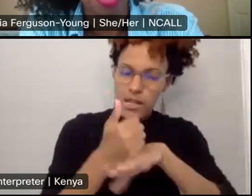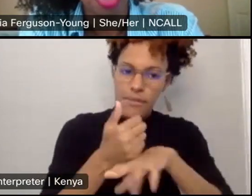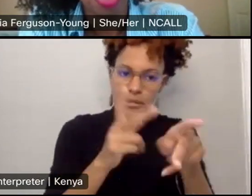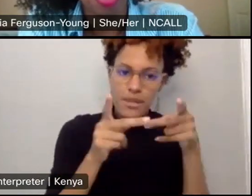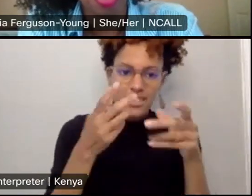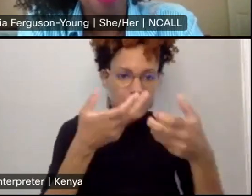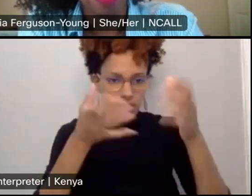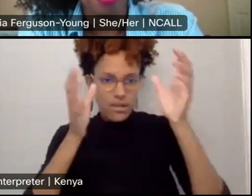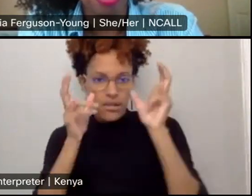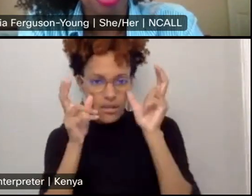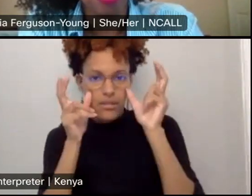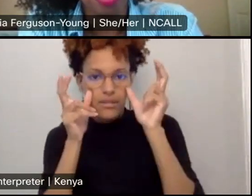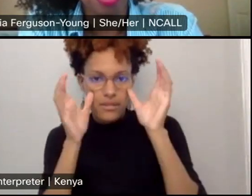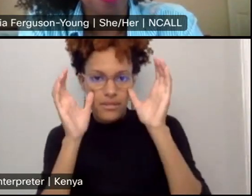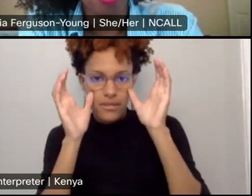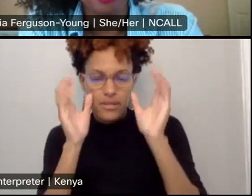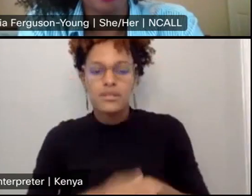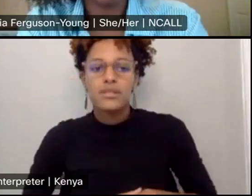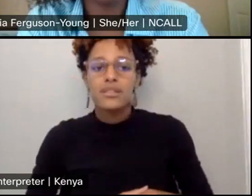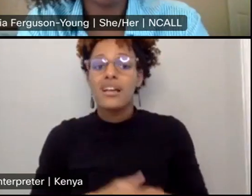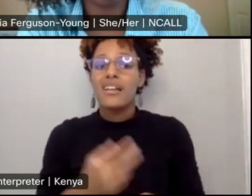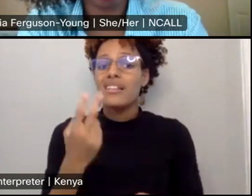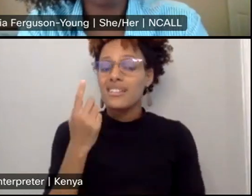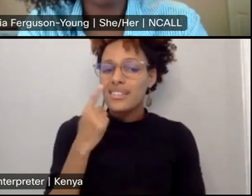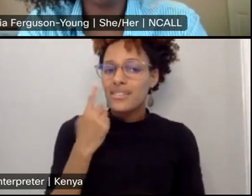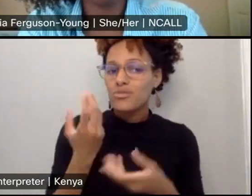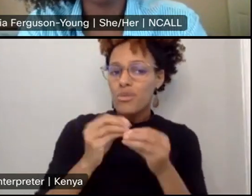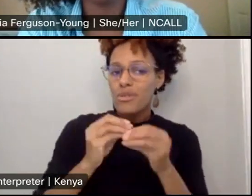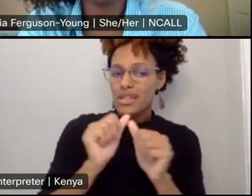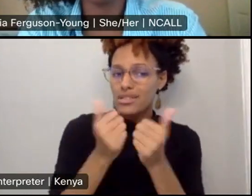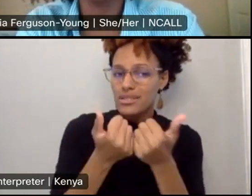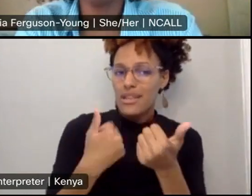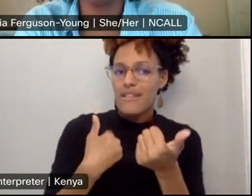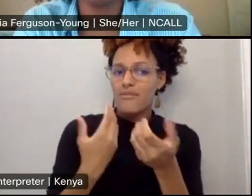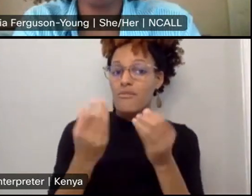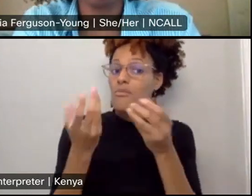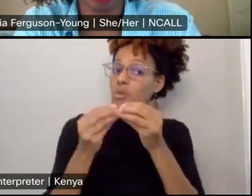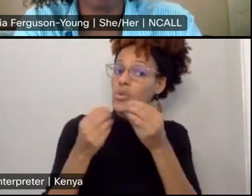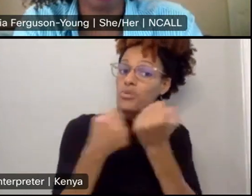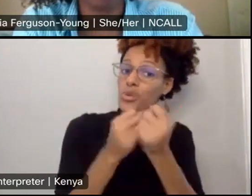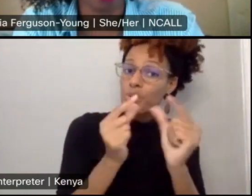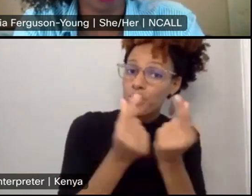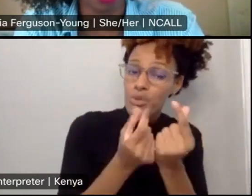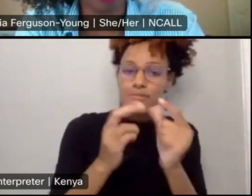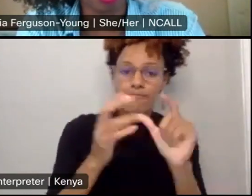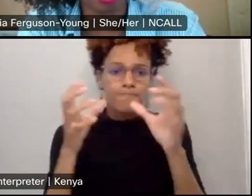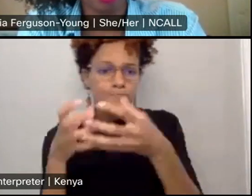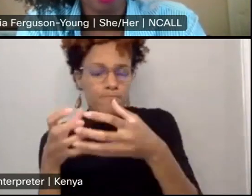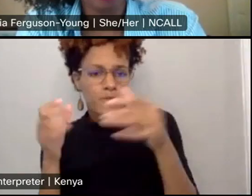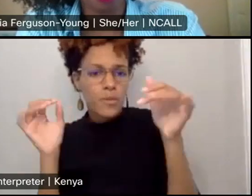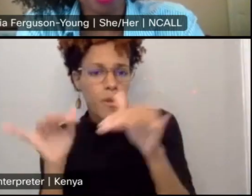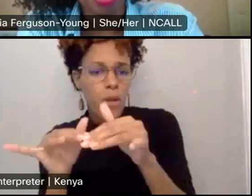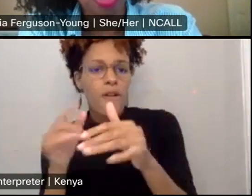So I know there are more agencies that are having more support groups or gatherings for older adults,